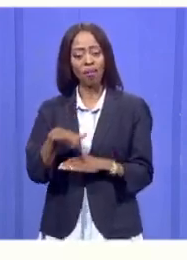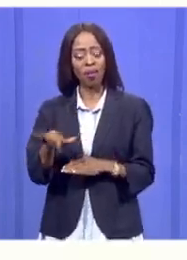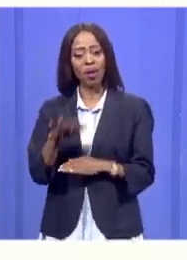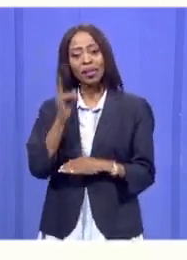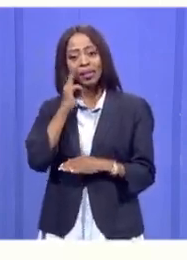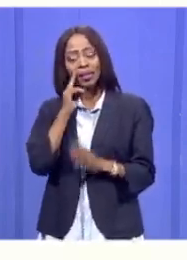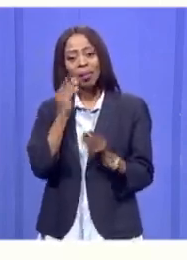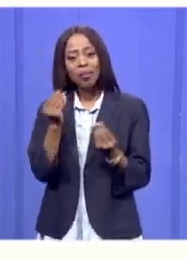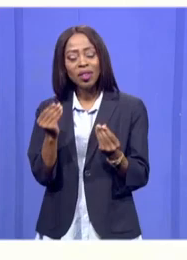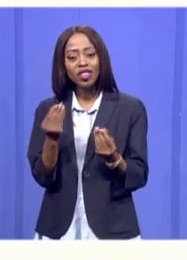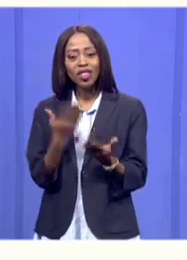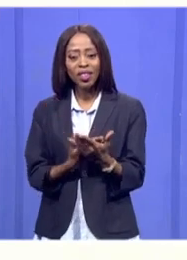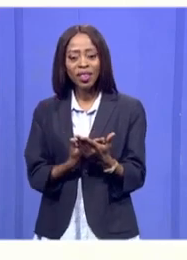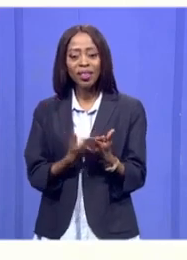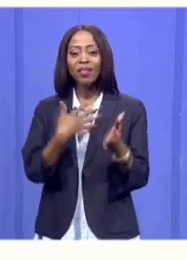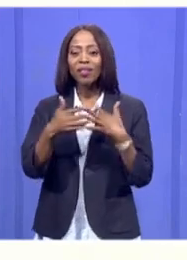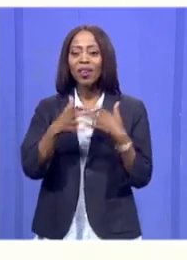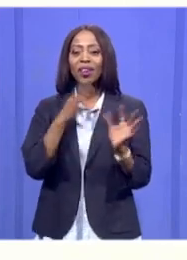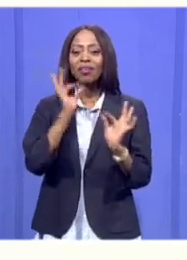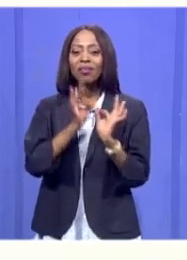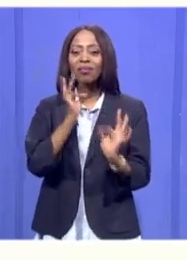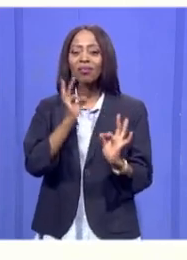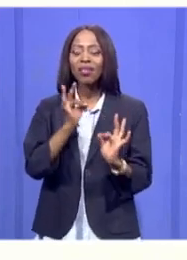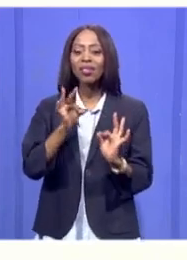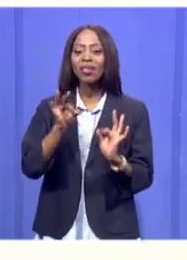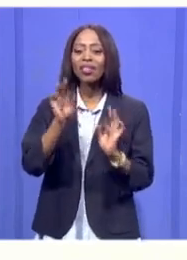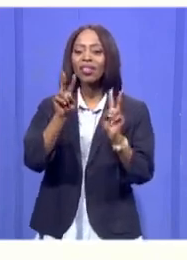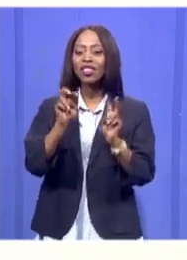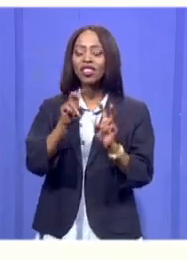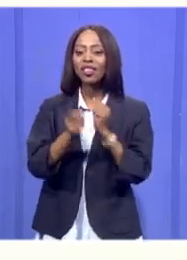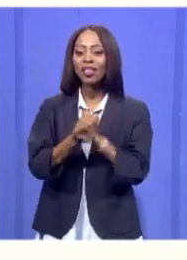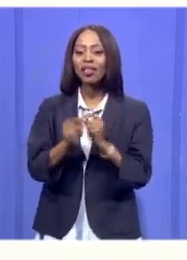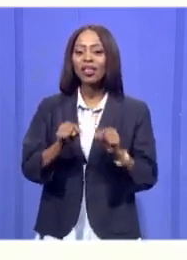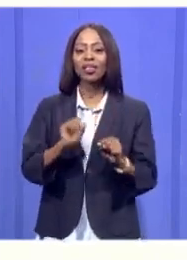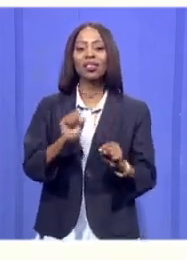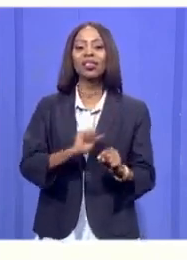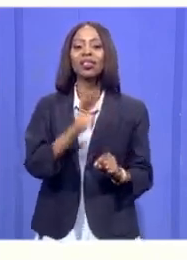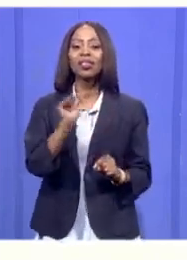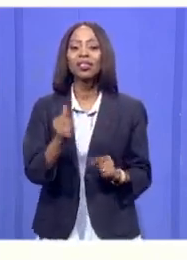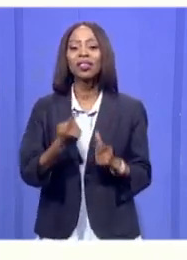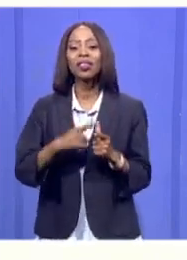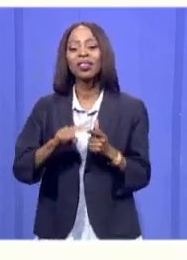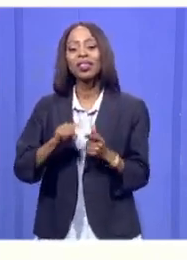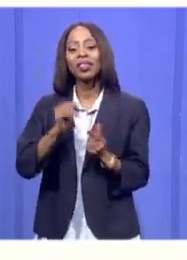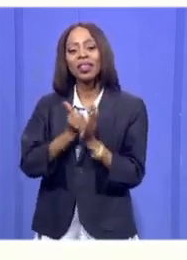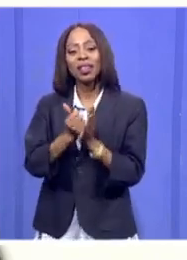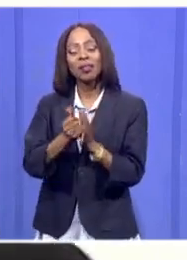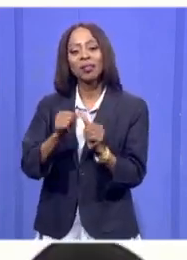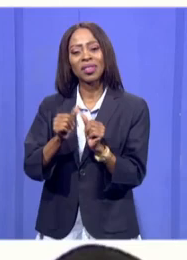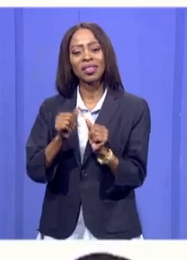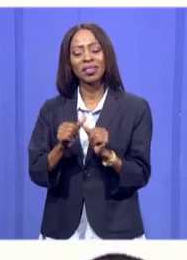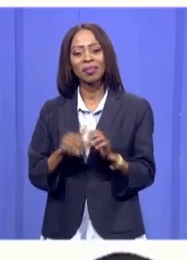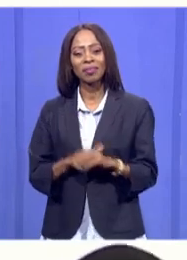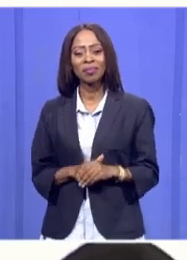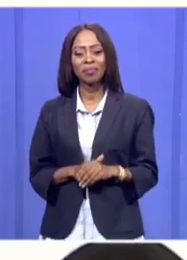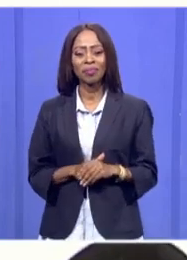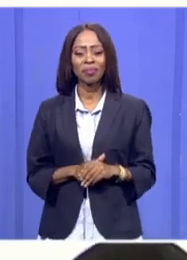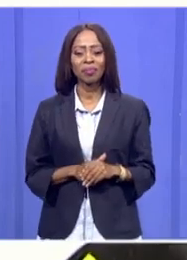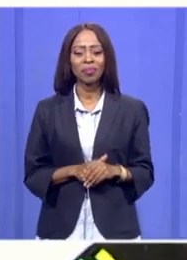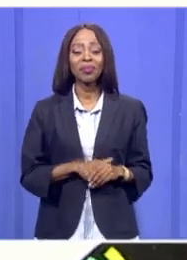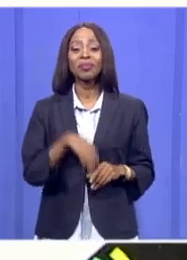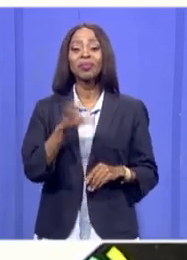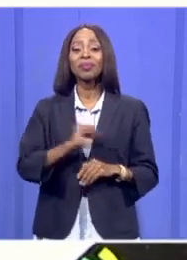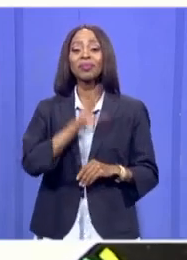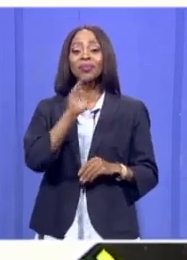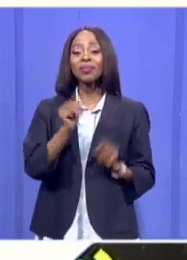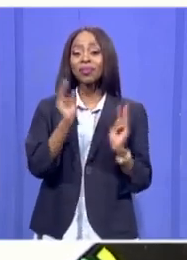test materials for any specific context in South Africa, therefore serve the end user better. So a South African viewer